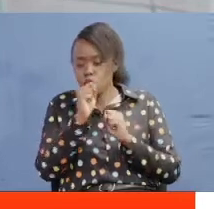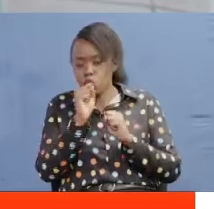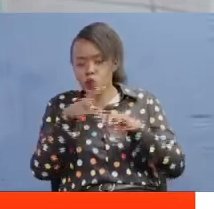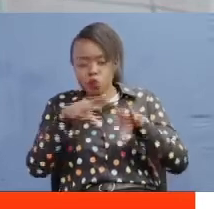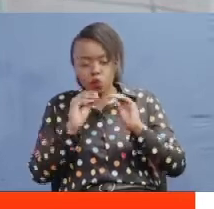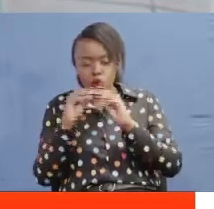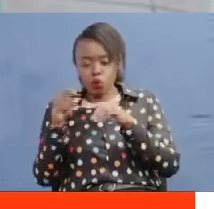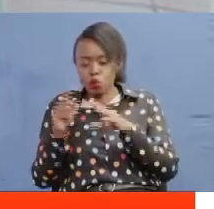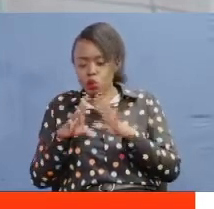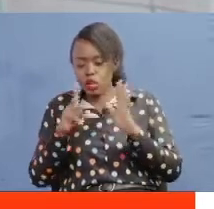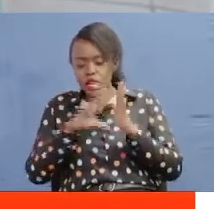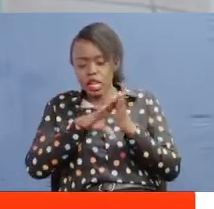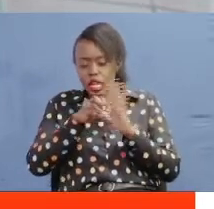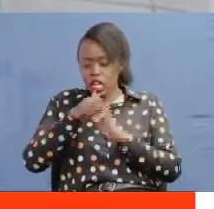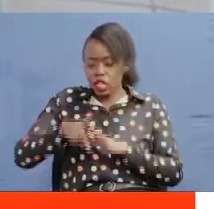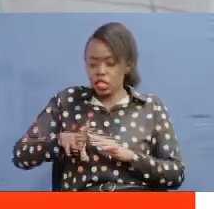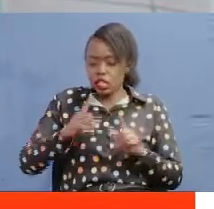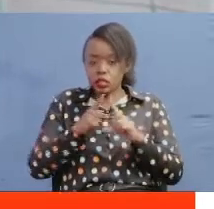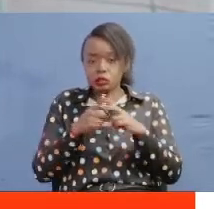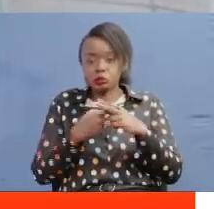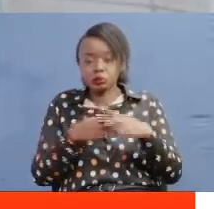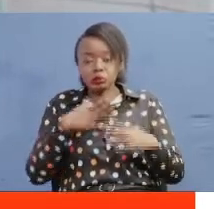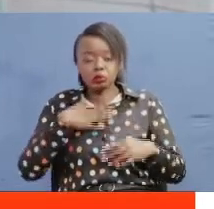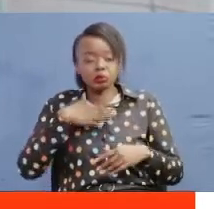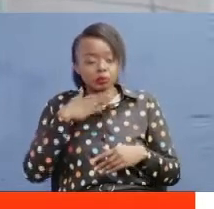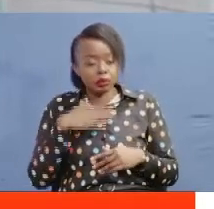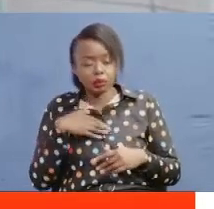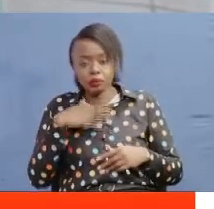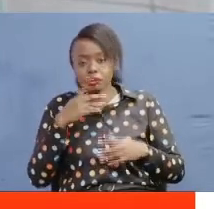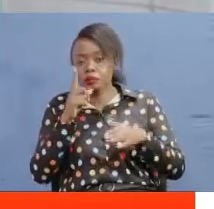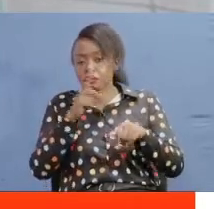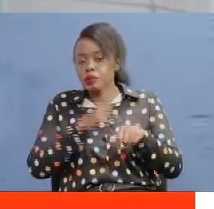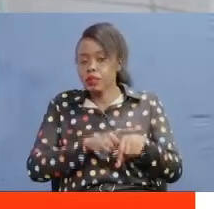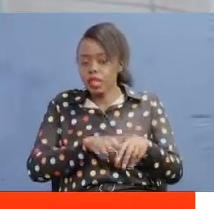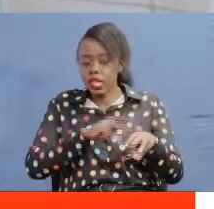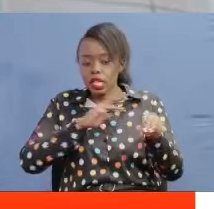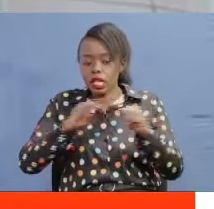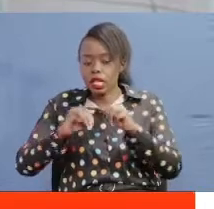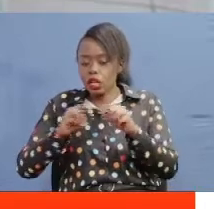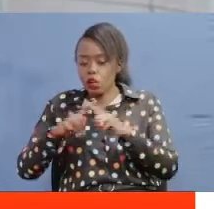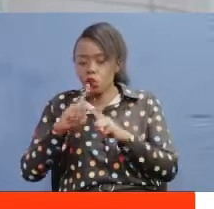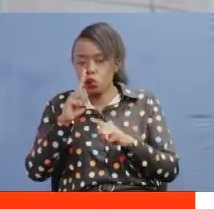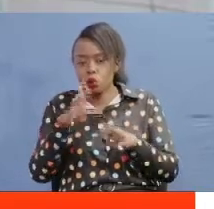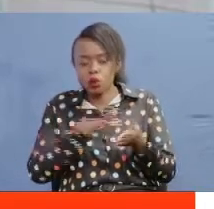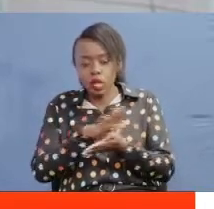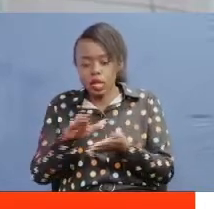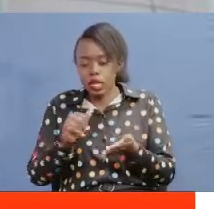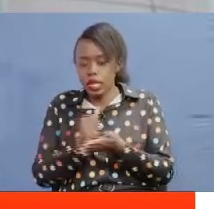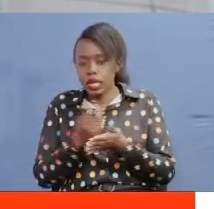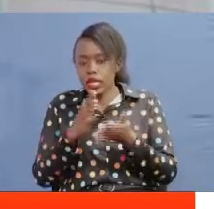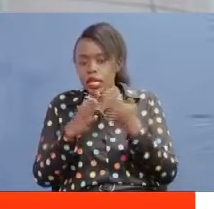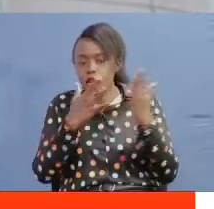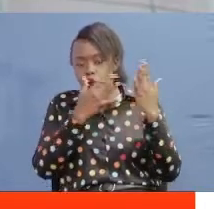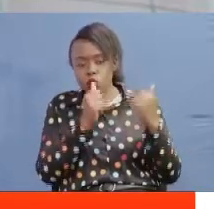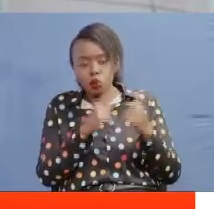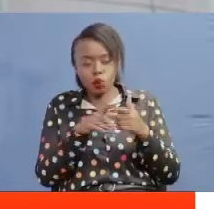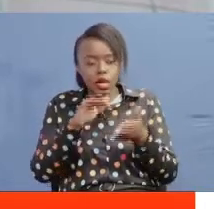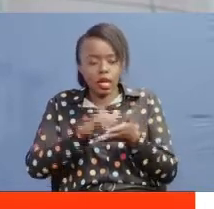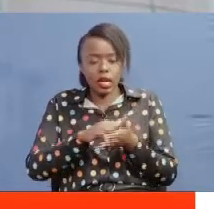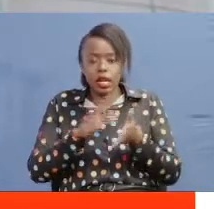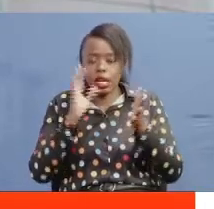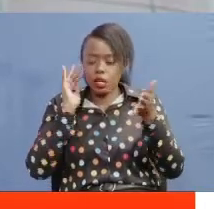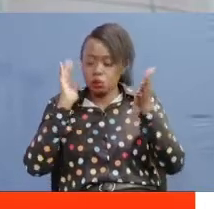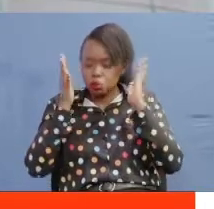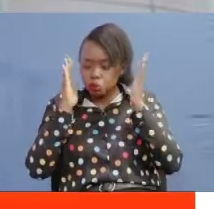counting losses after their cattle started dying mysteriously while grazing on one of its areas. It is suspected that the cows